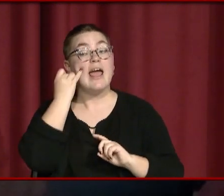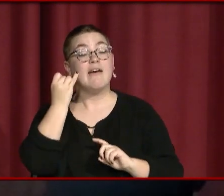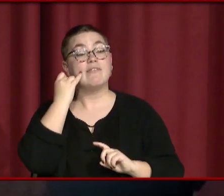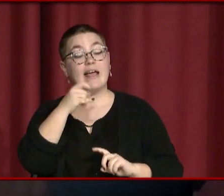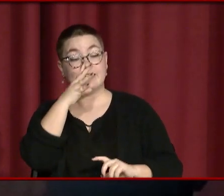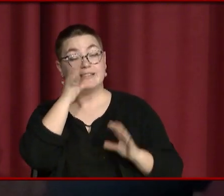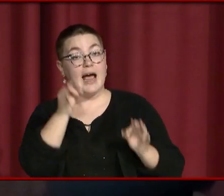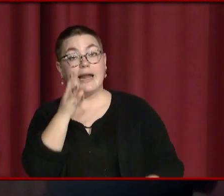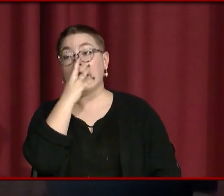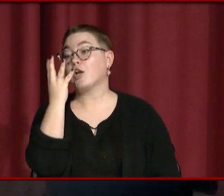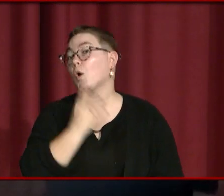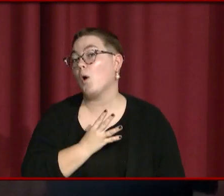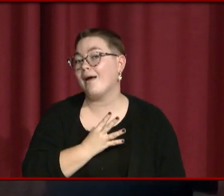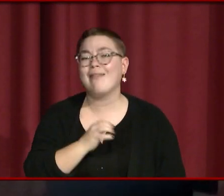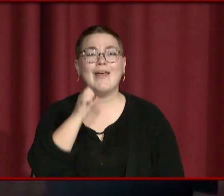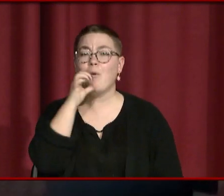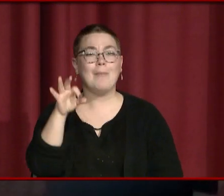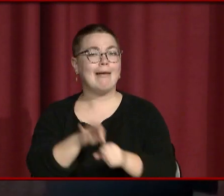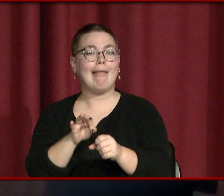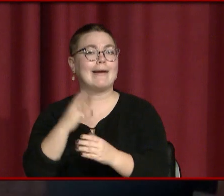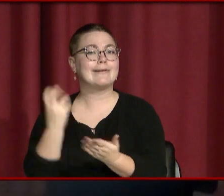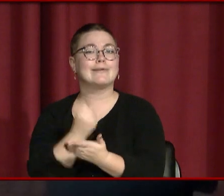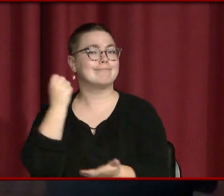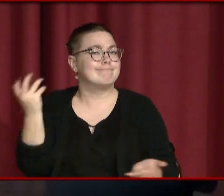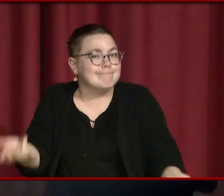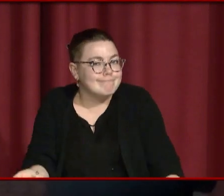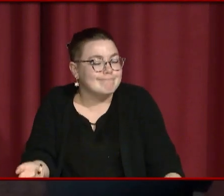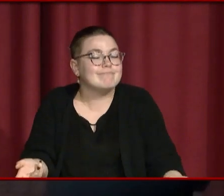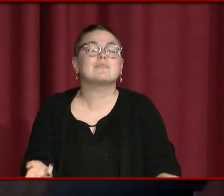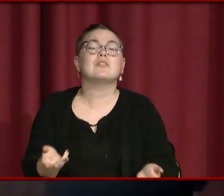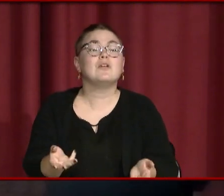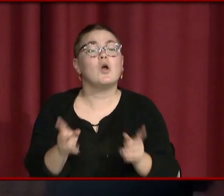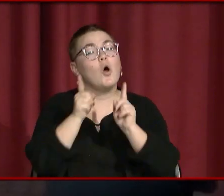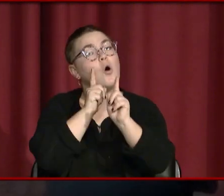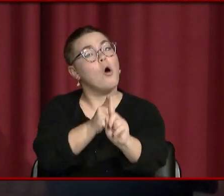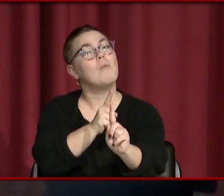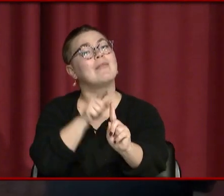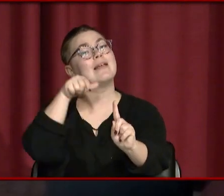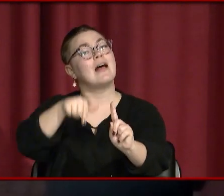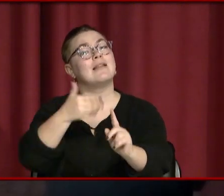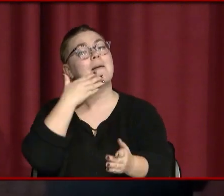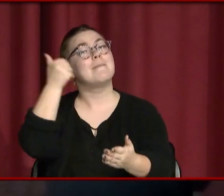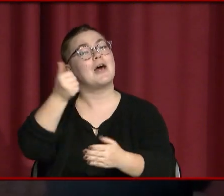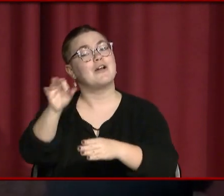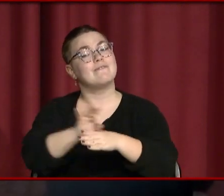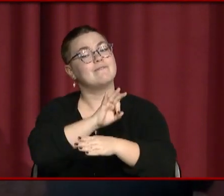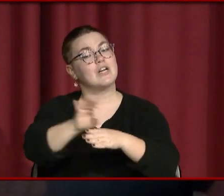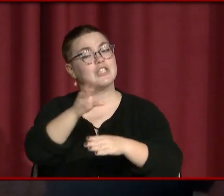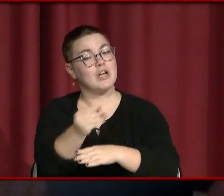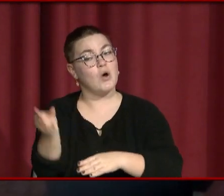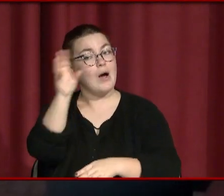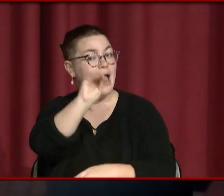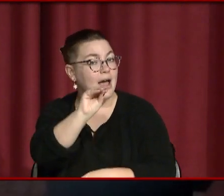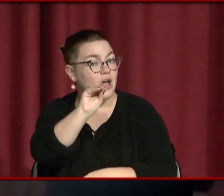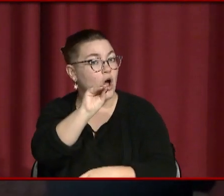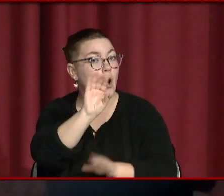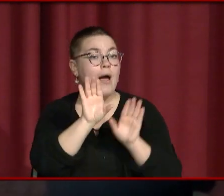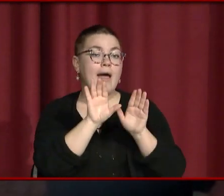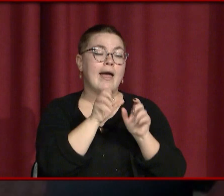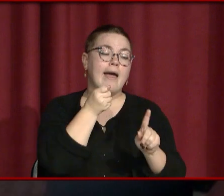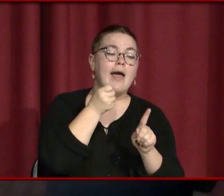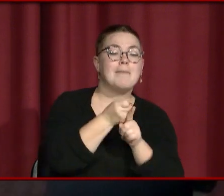a better functioning Ohio, that it will affect every aspect of our lives from,